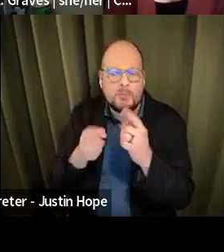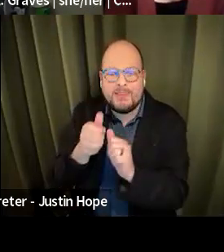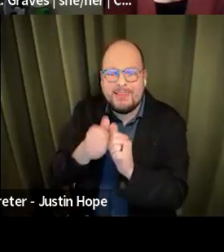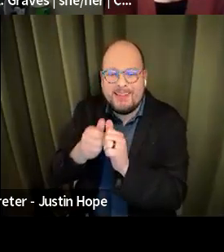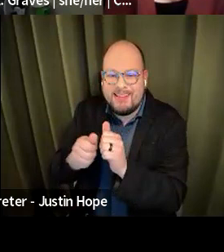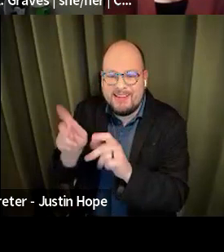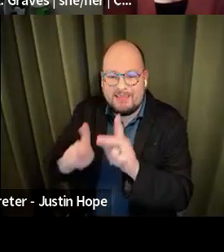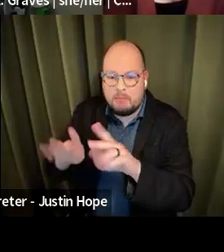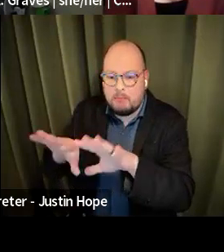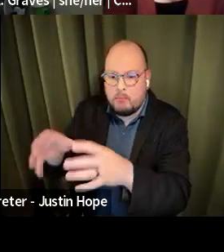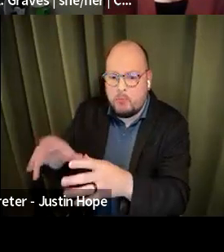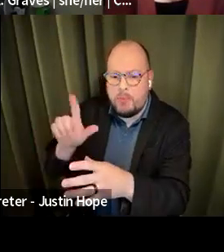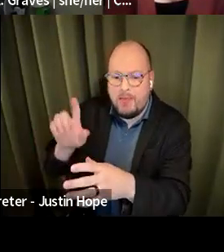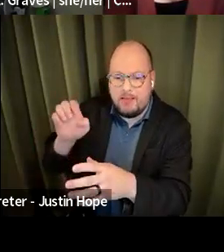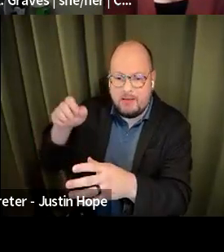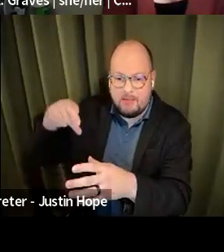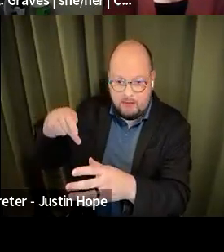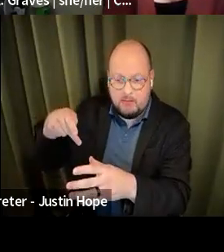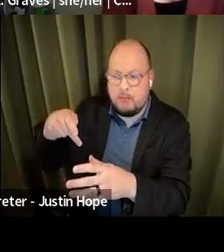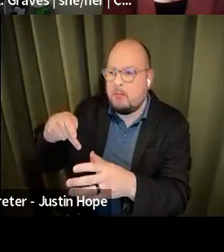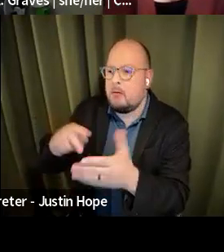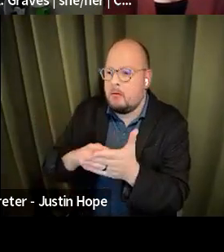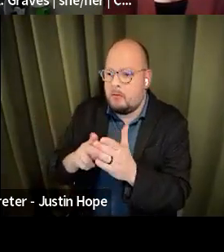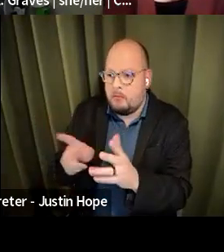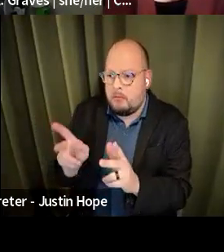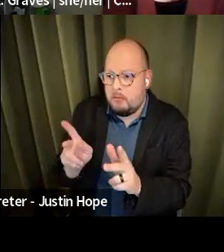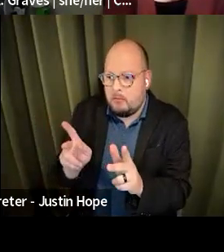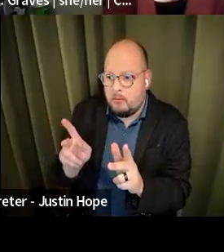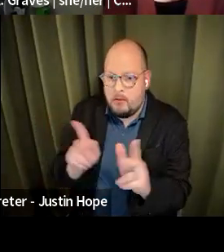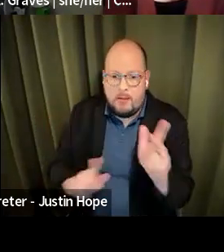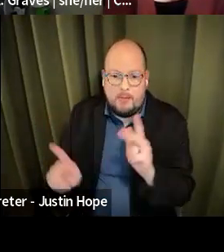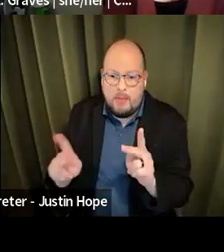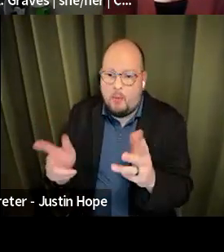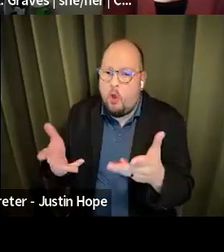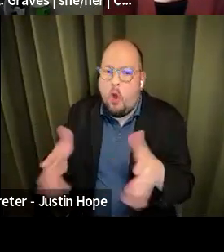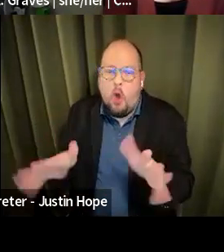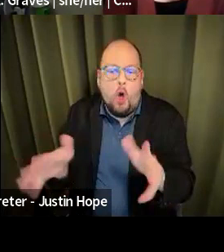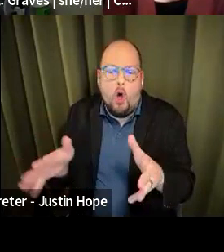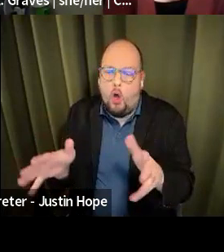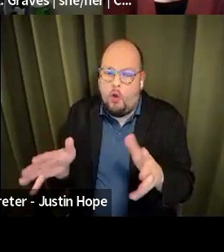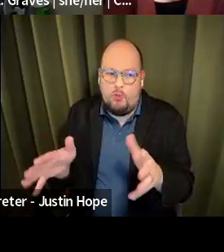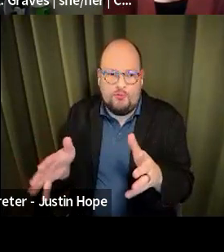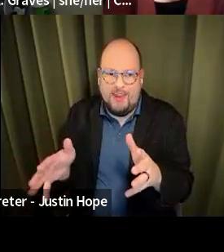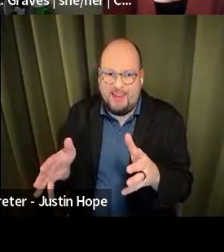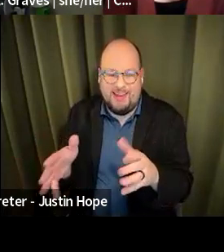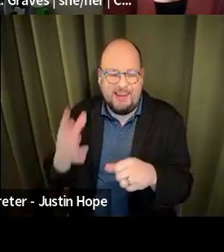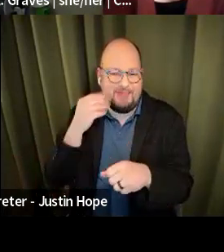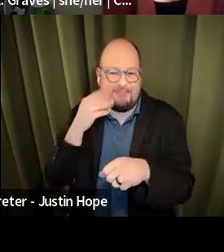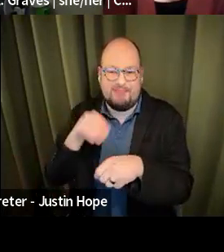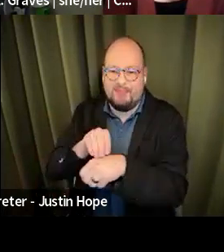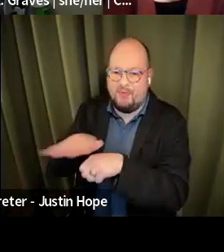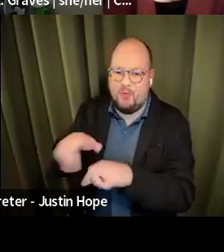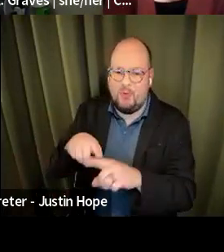often people who are vulnerable to social determinants of health. And so getting them to